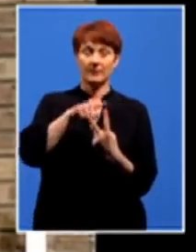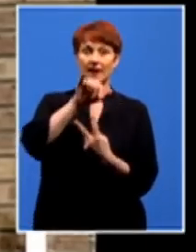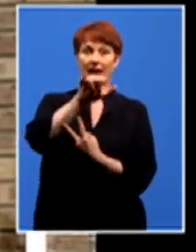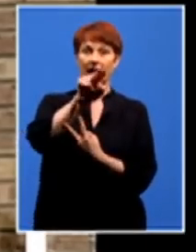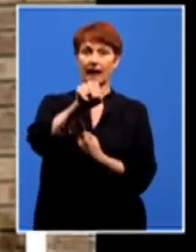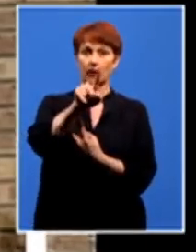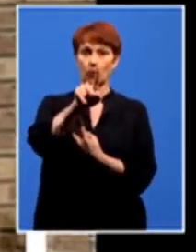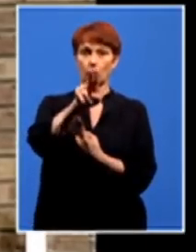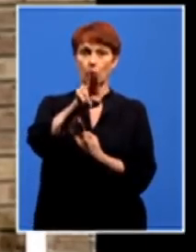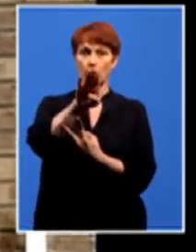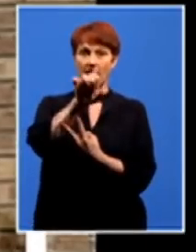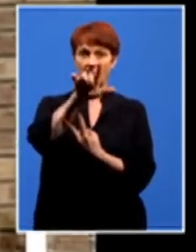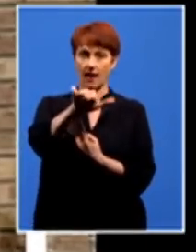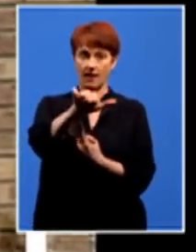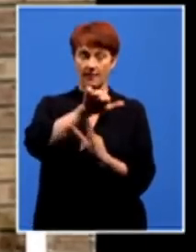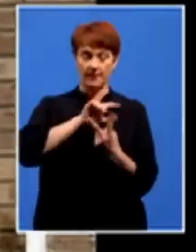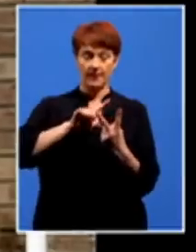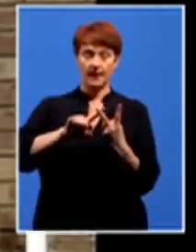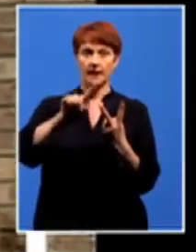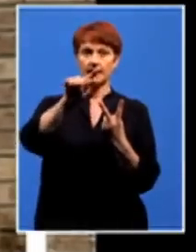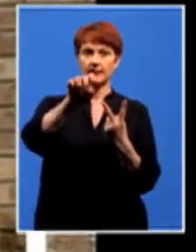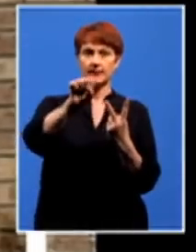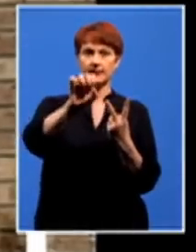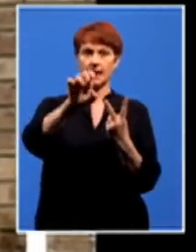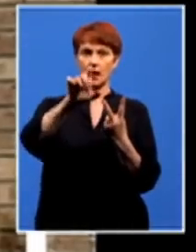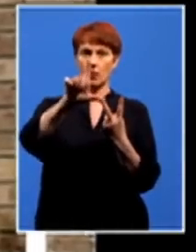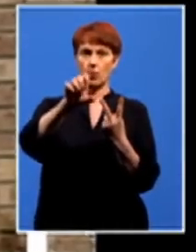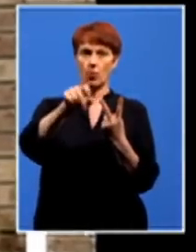Inkubela and Tselopi.